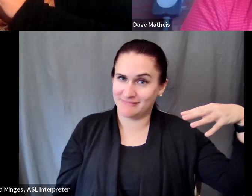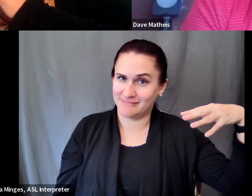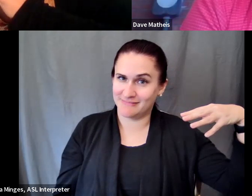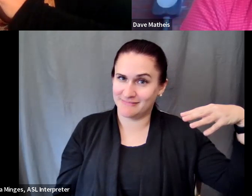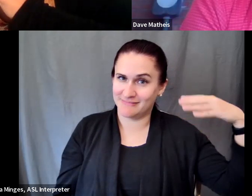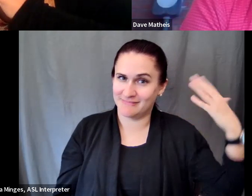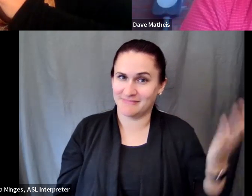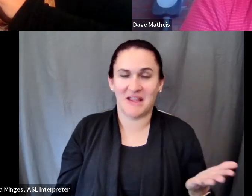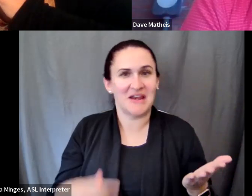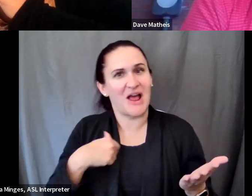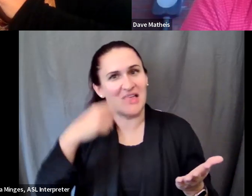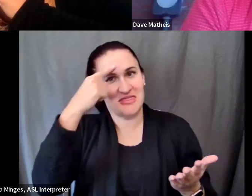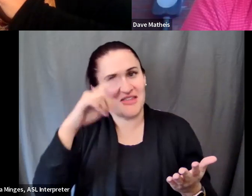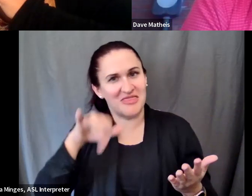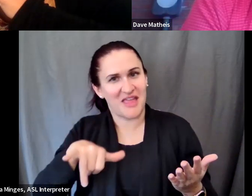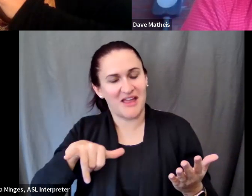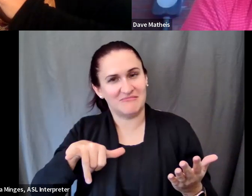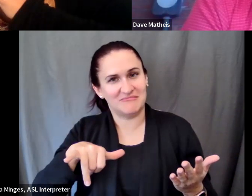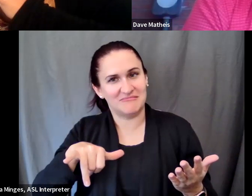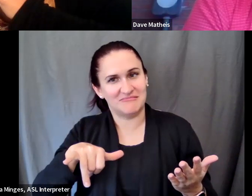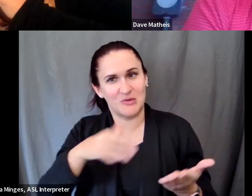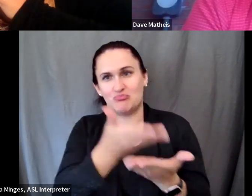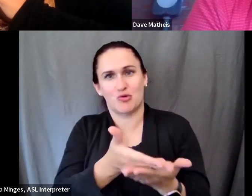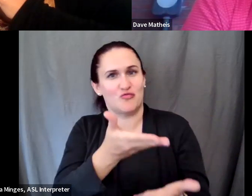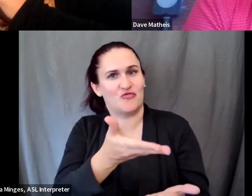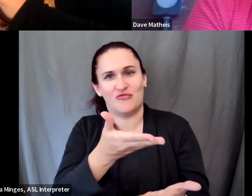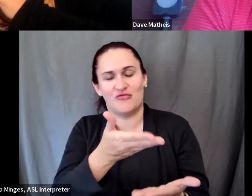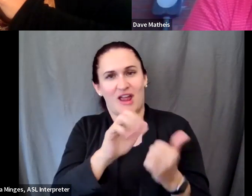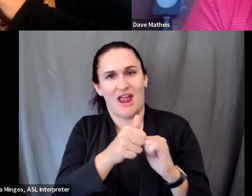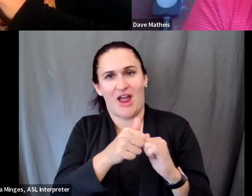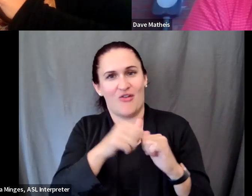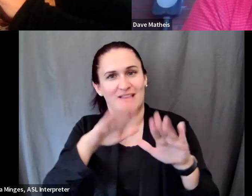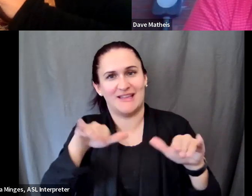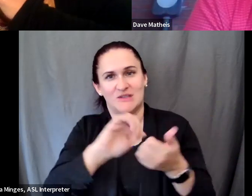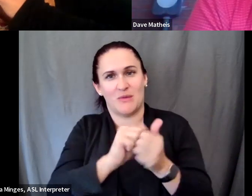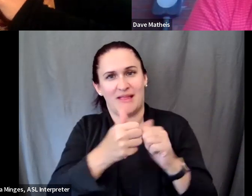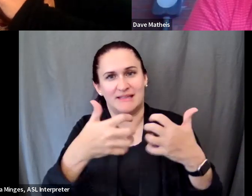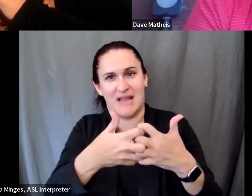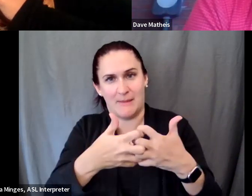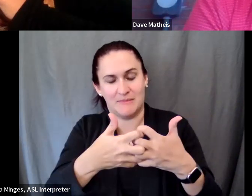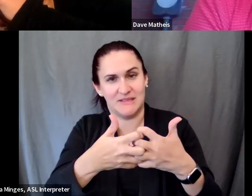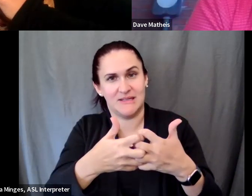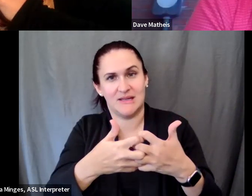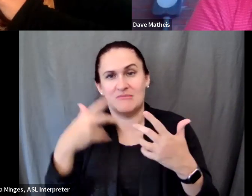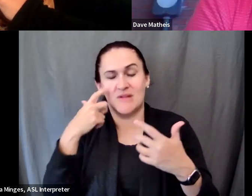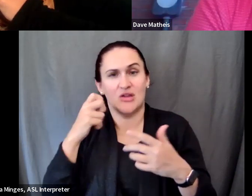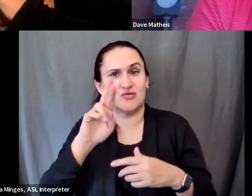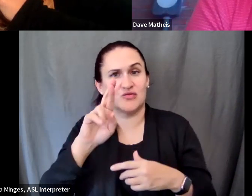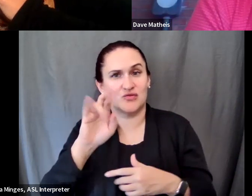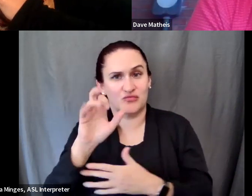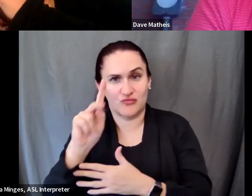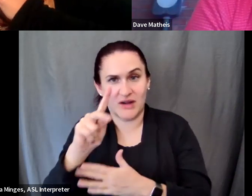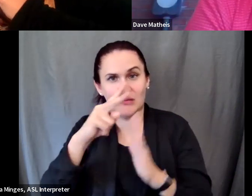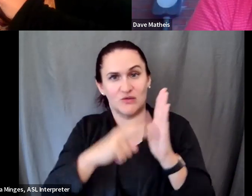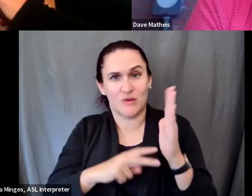And I just thought that was proof of how kids adapt, because Rick was reading with